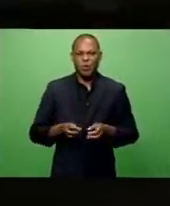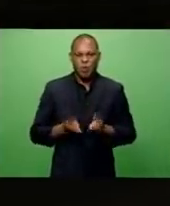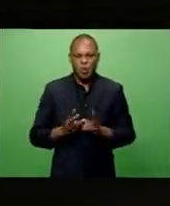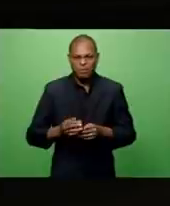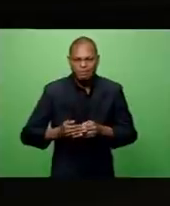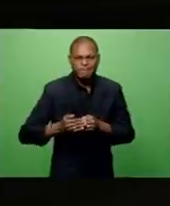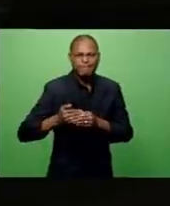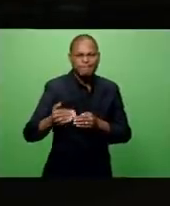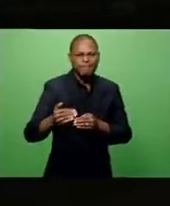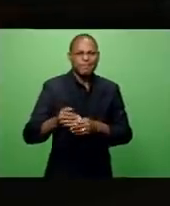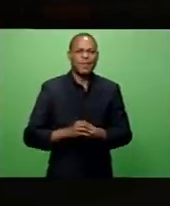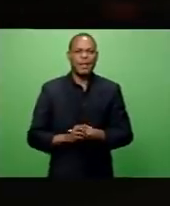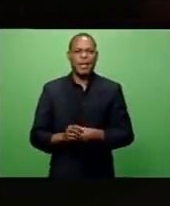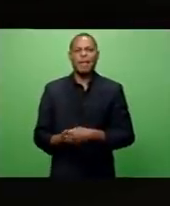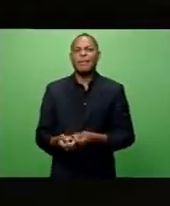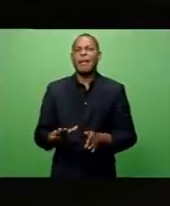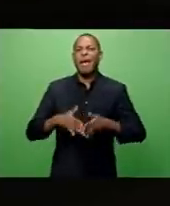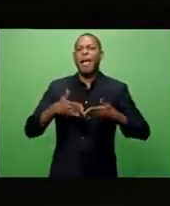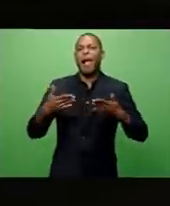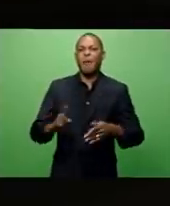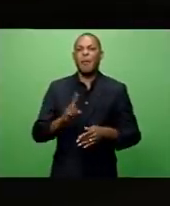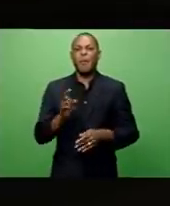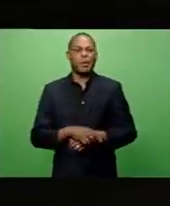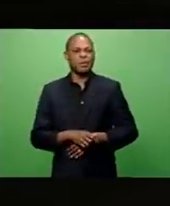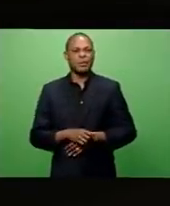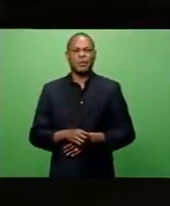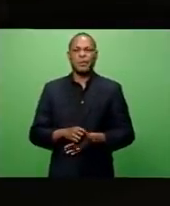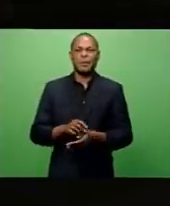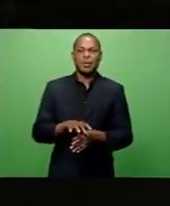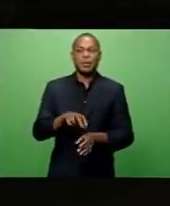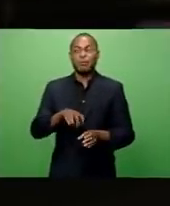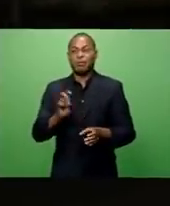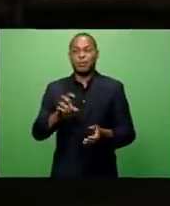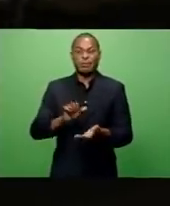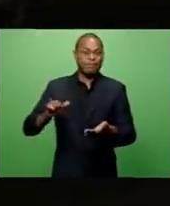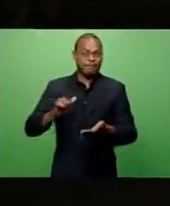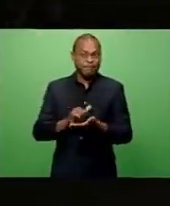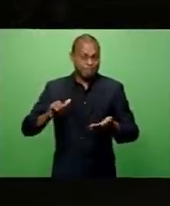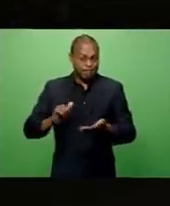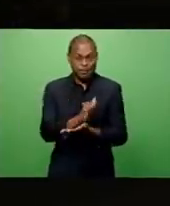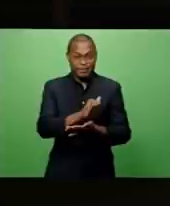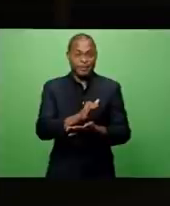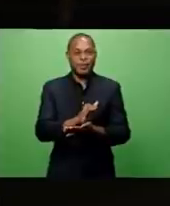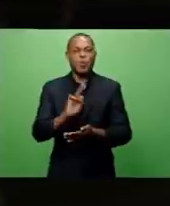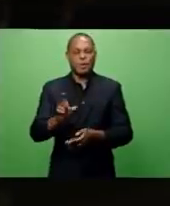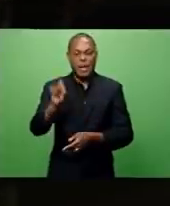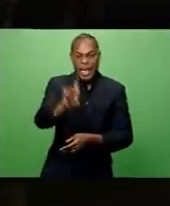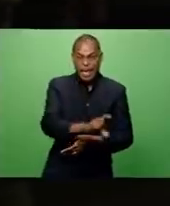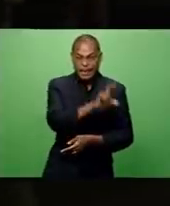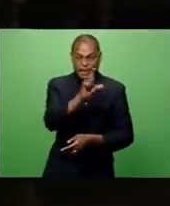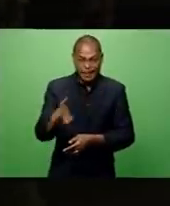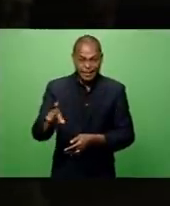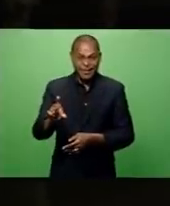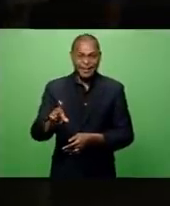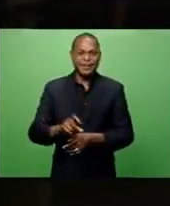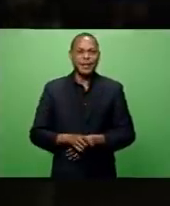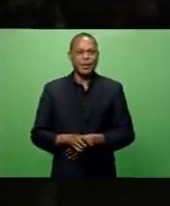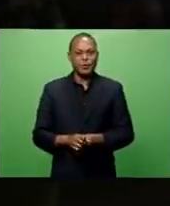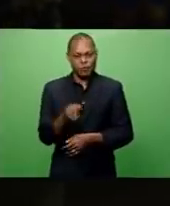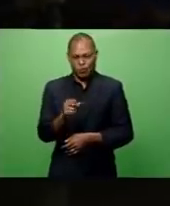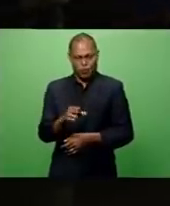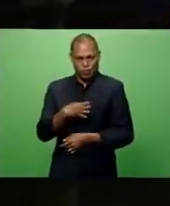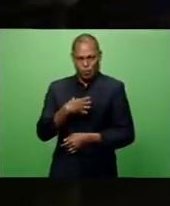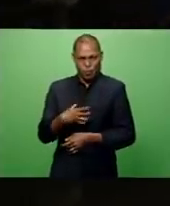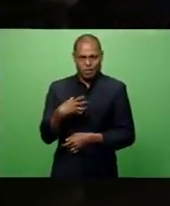Kayum also touched on the deportation of Professor Ahluwalia, that should his permit be cancelled or no longer exist,